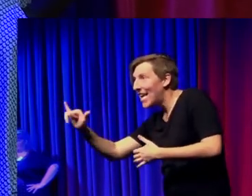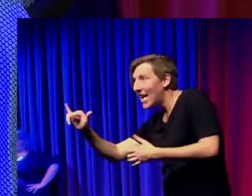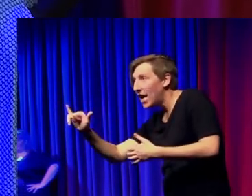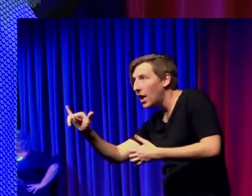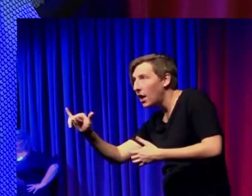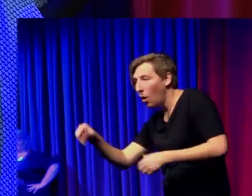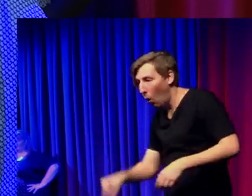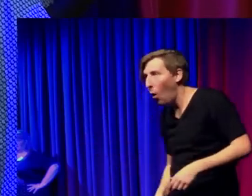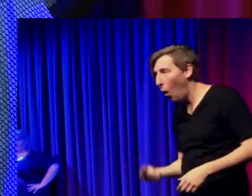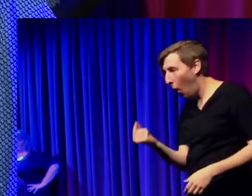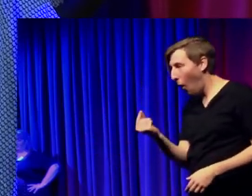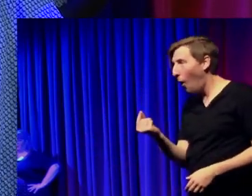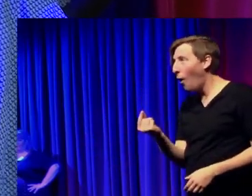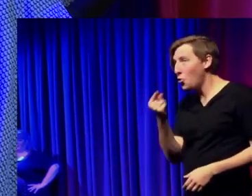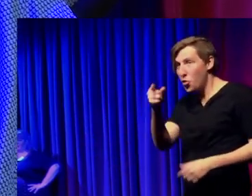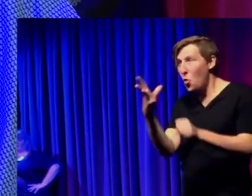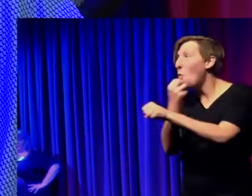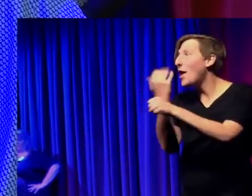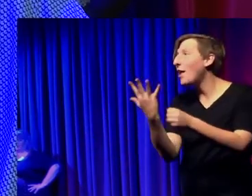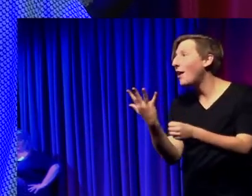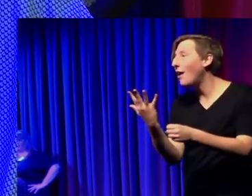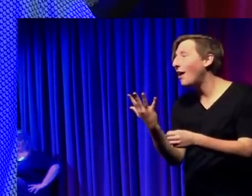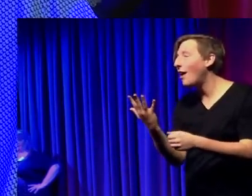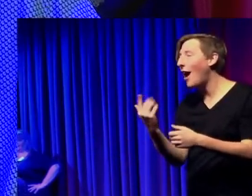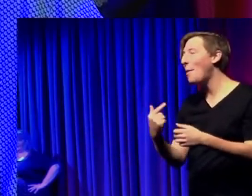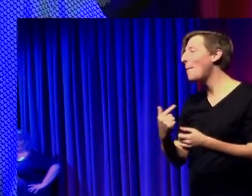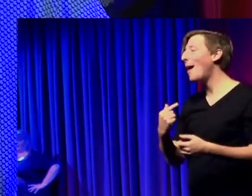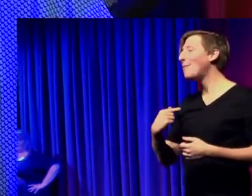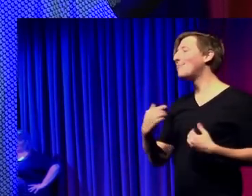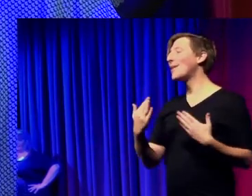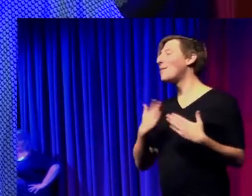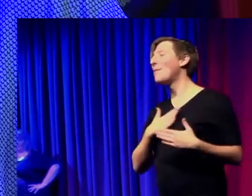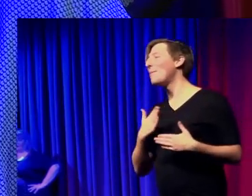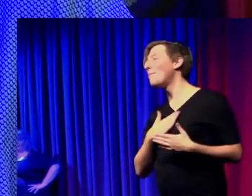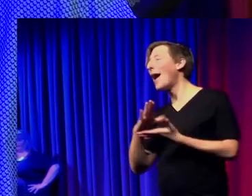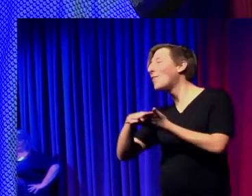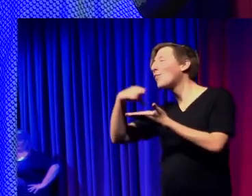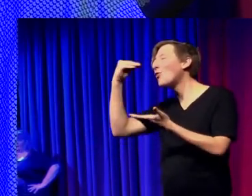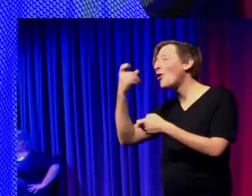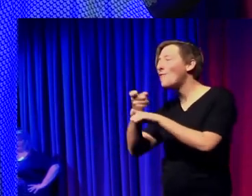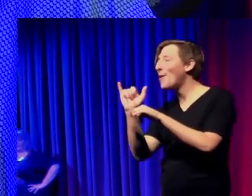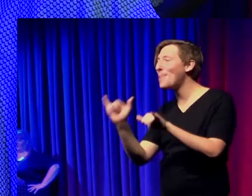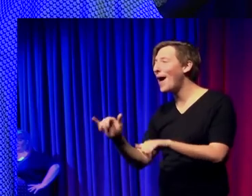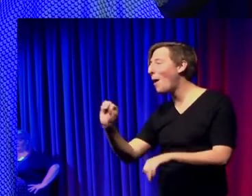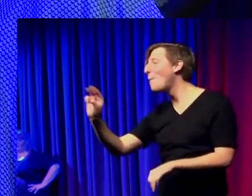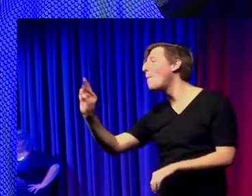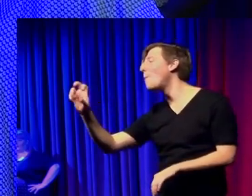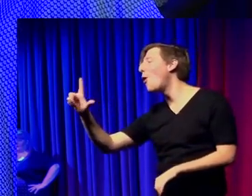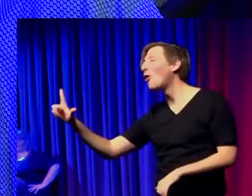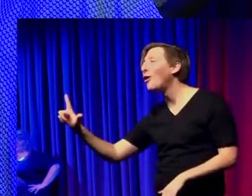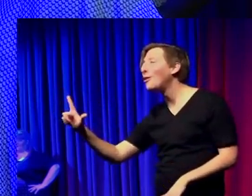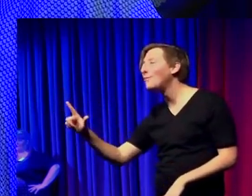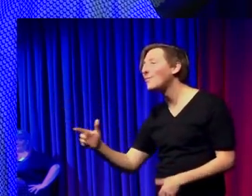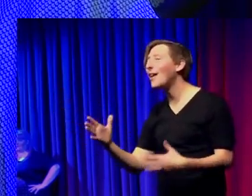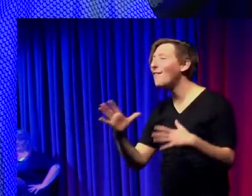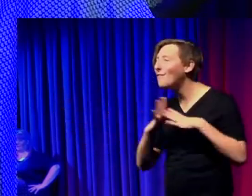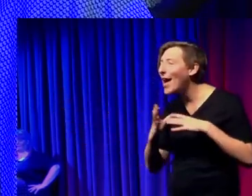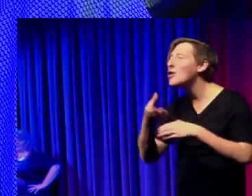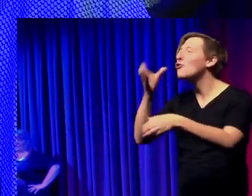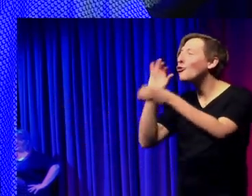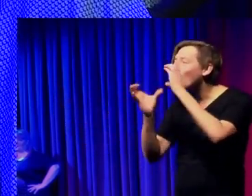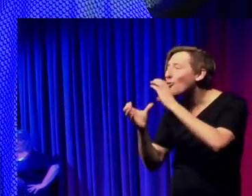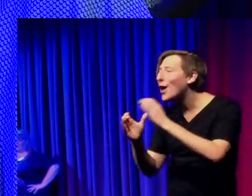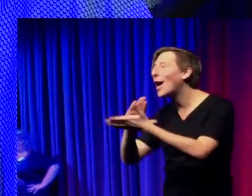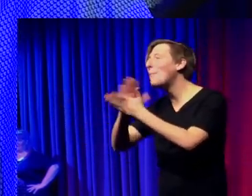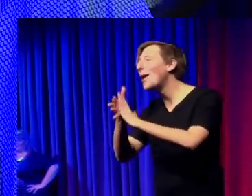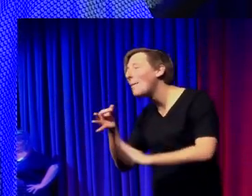guys. So what I took from that is like, just get high, have fun, hang out, let other people do all the legwork, and